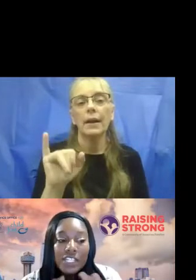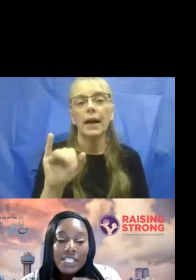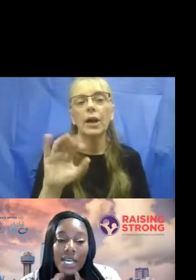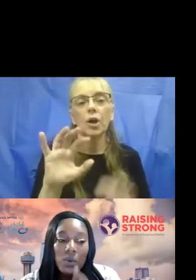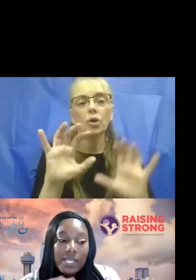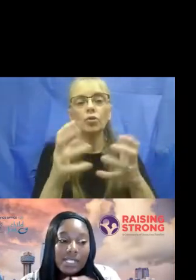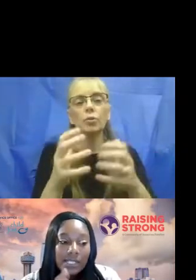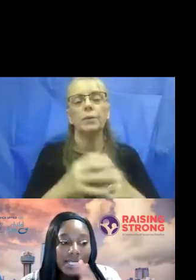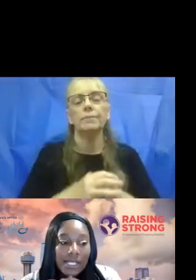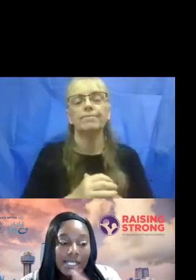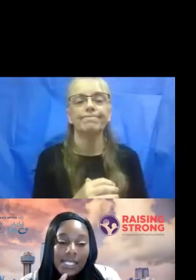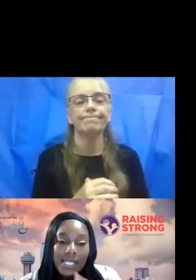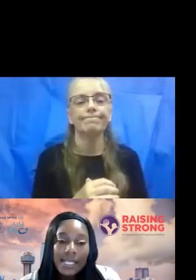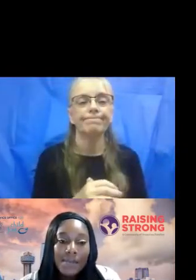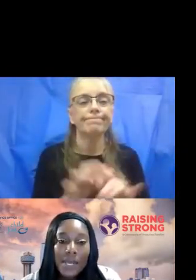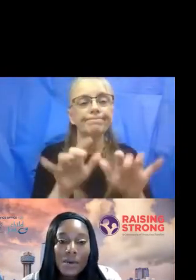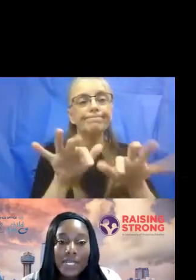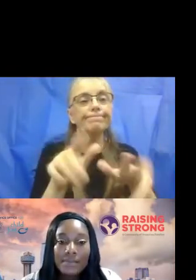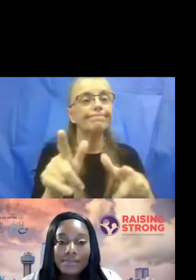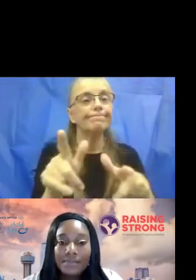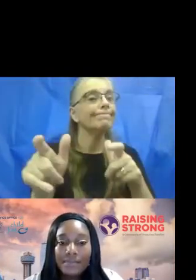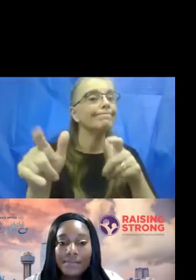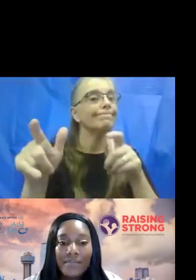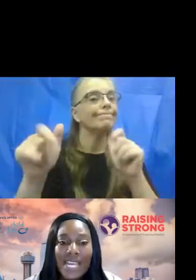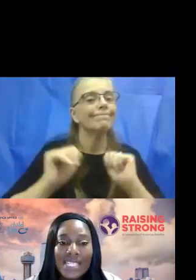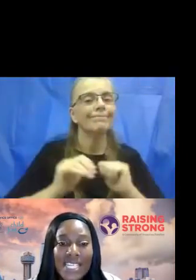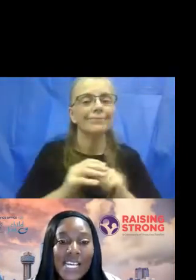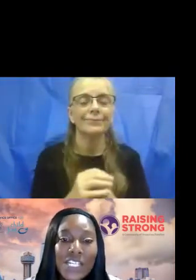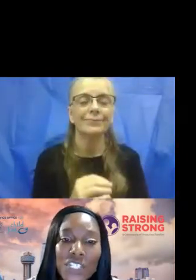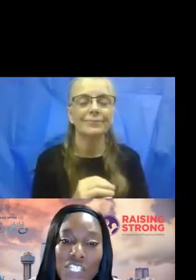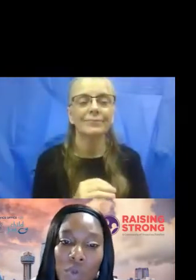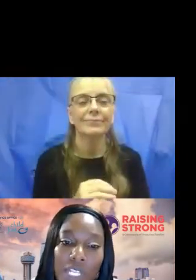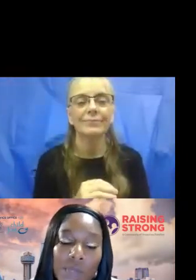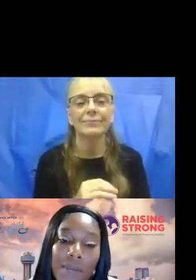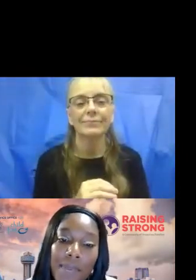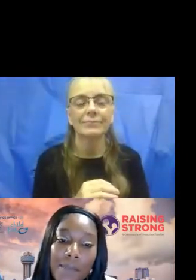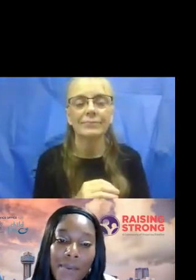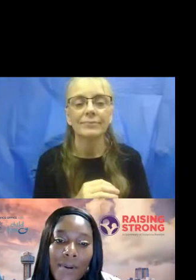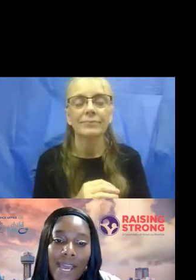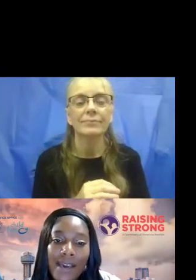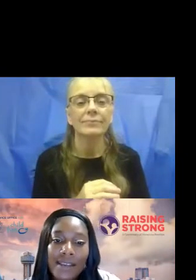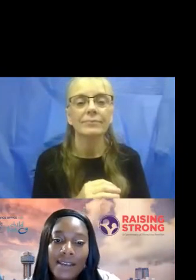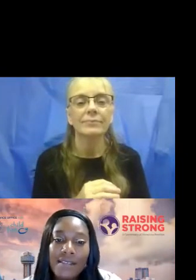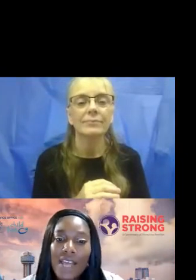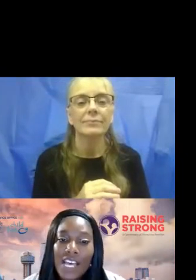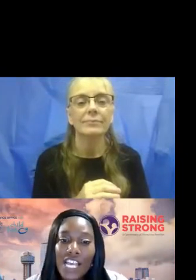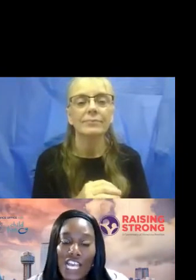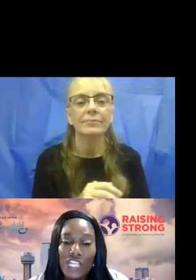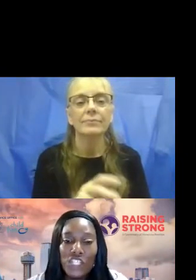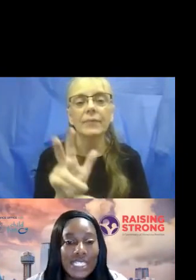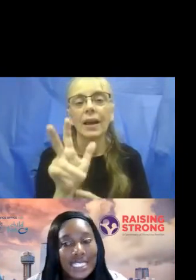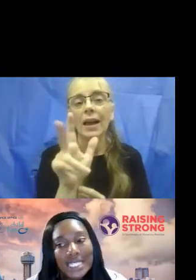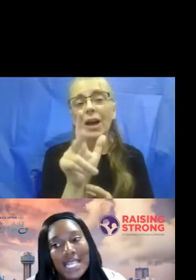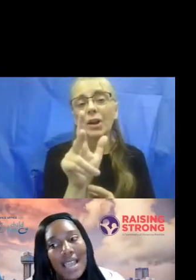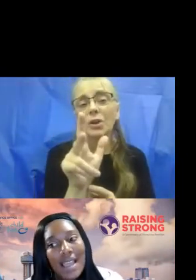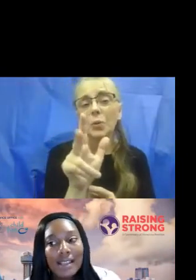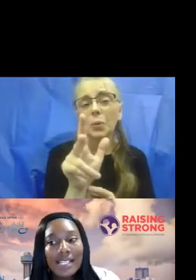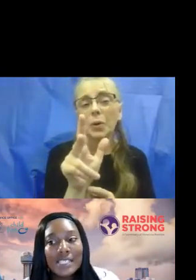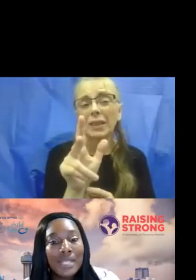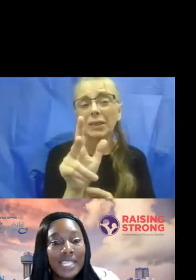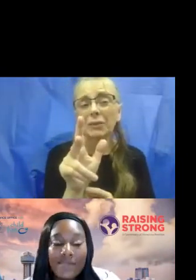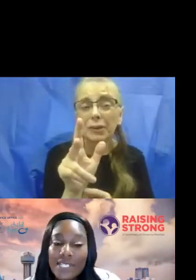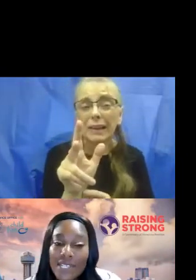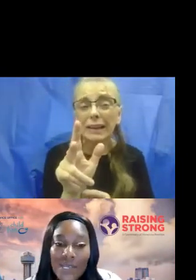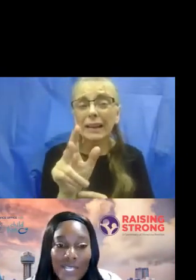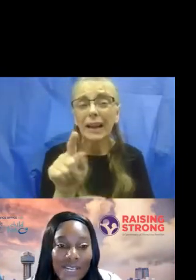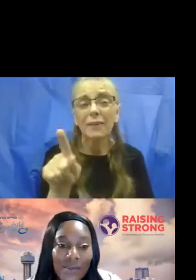those fingers going. Get them going. I see 123 people out of 169.